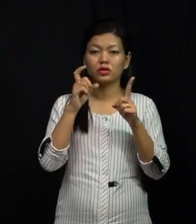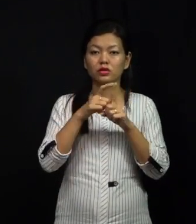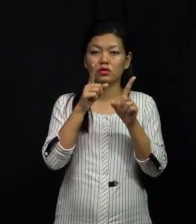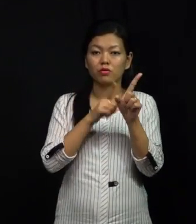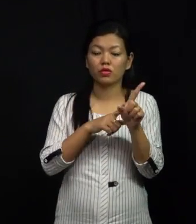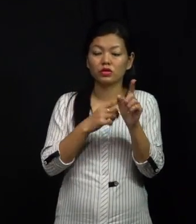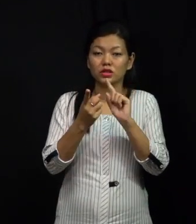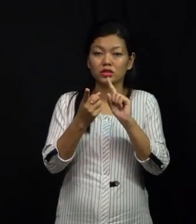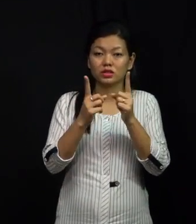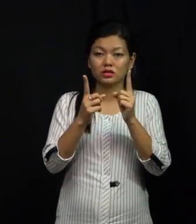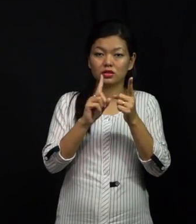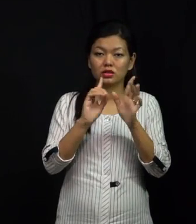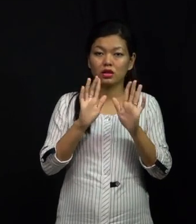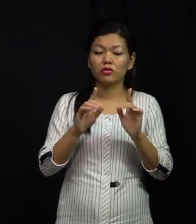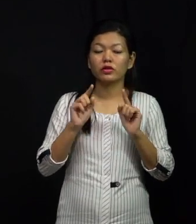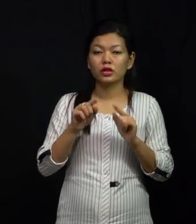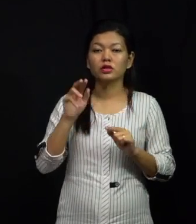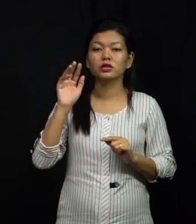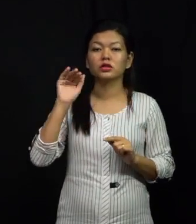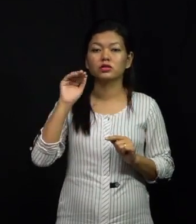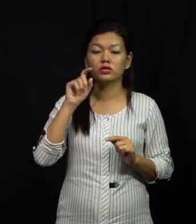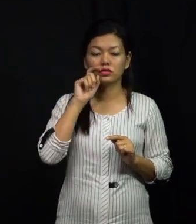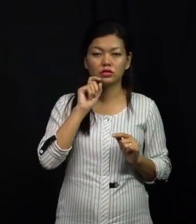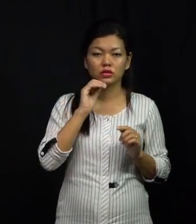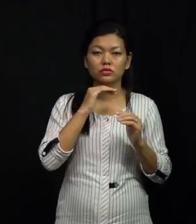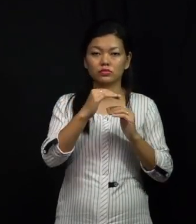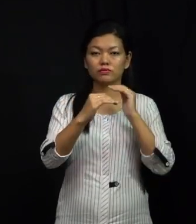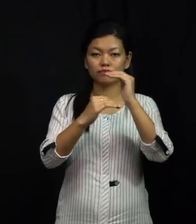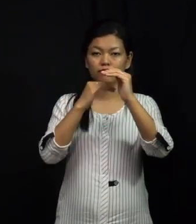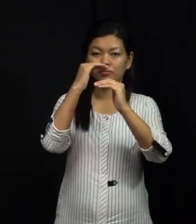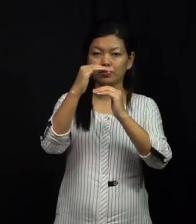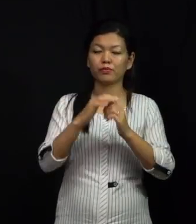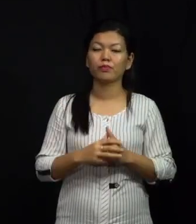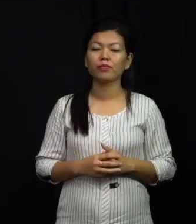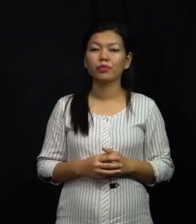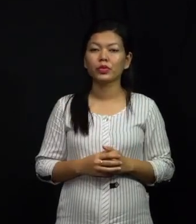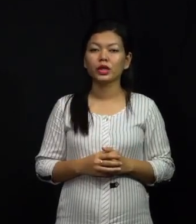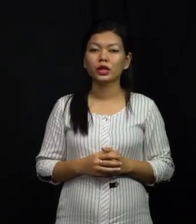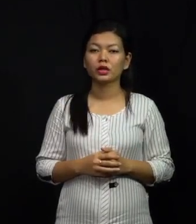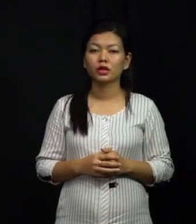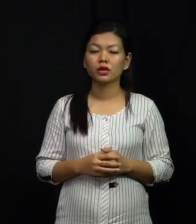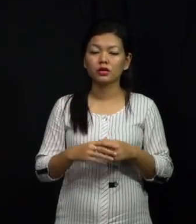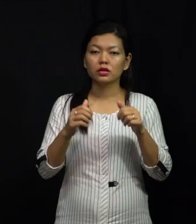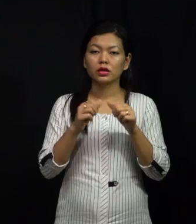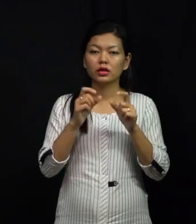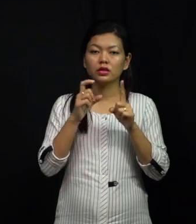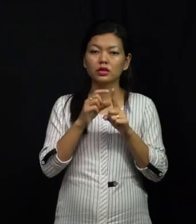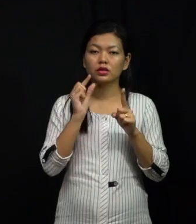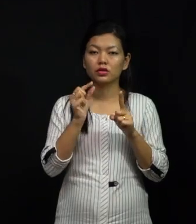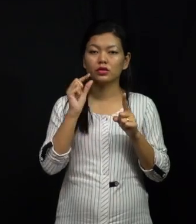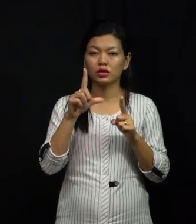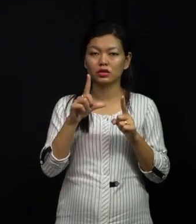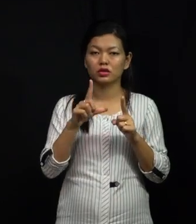human body, then that person will not be normal, isn't it? So we all know that in the adolescent stage, lots